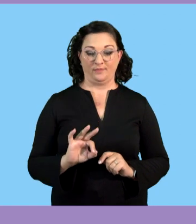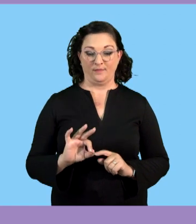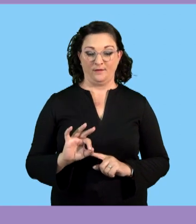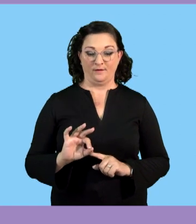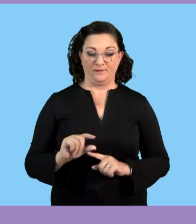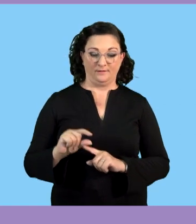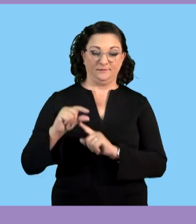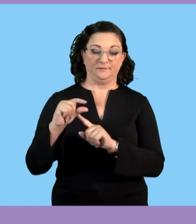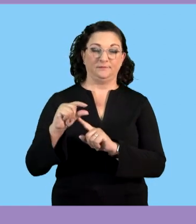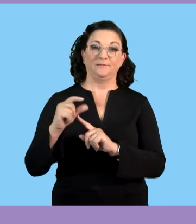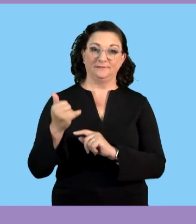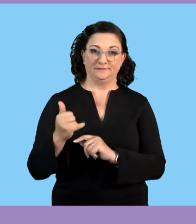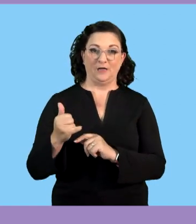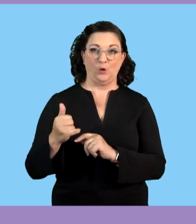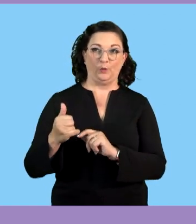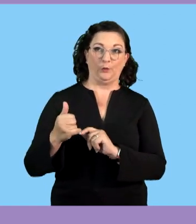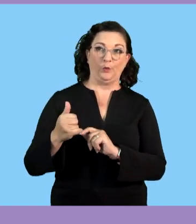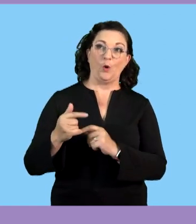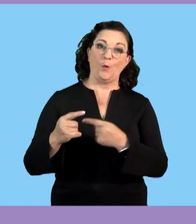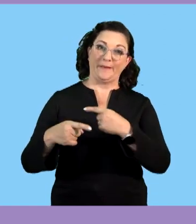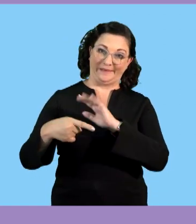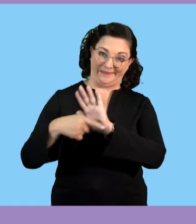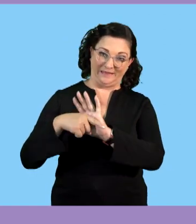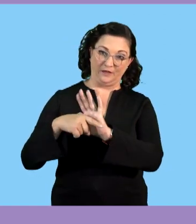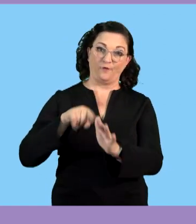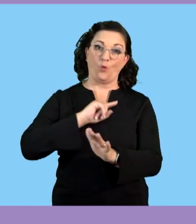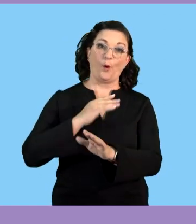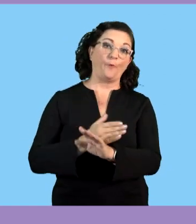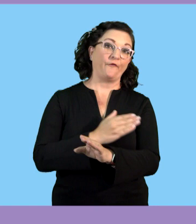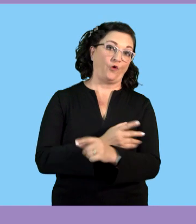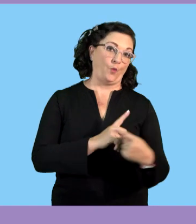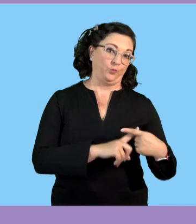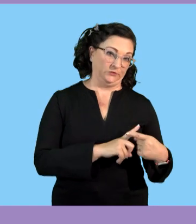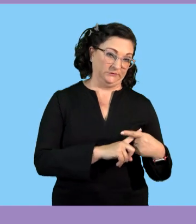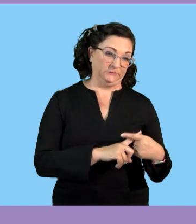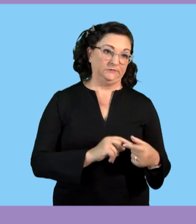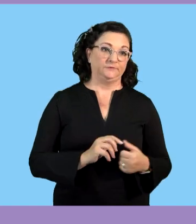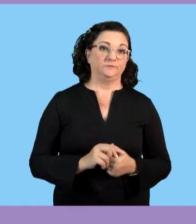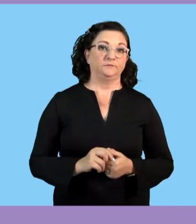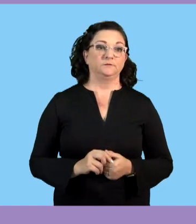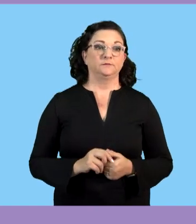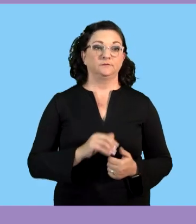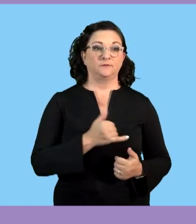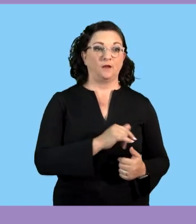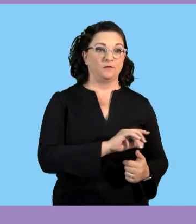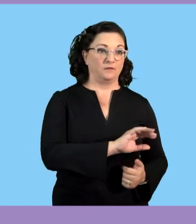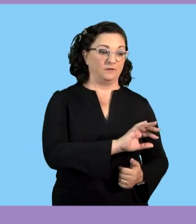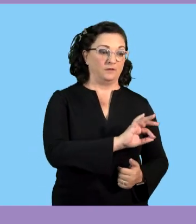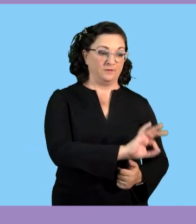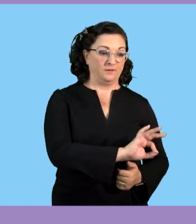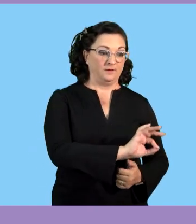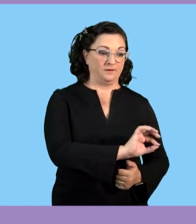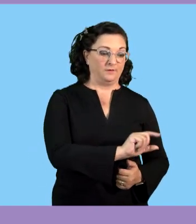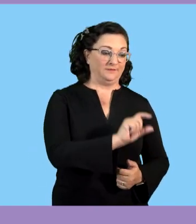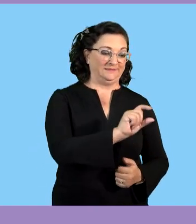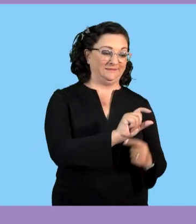change its sign. If it was positive, it will be negative. If it was negative, it will be positive. Now remember, this is all equals to the left-hand side, which is